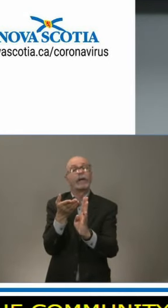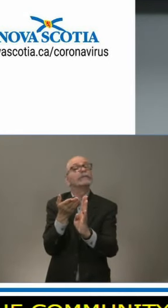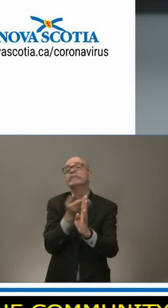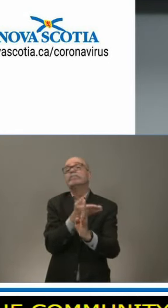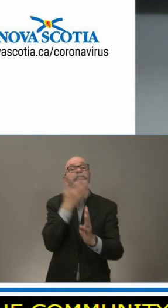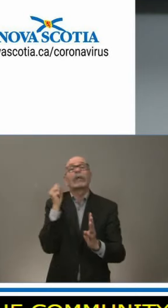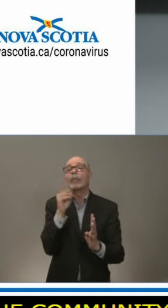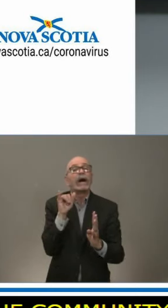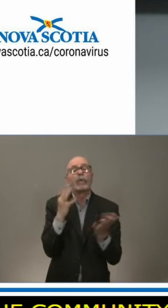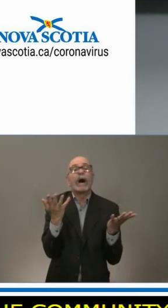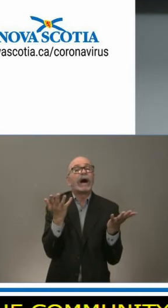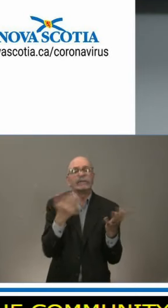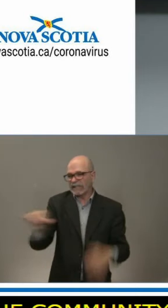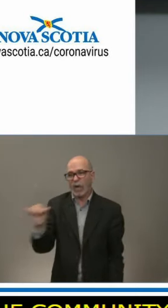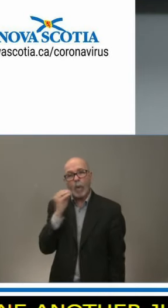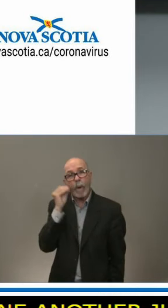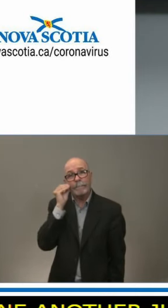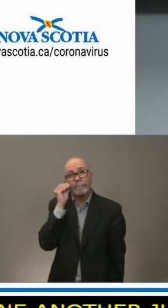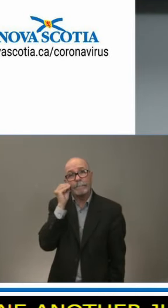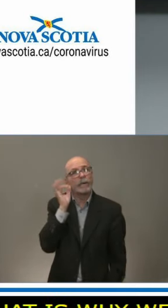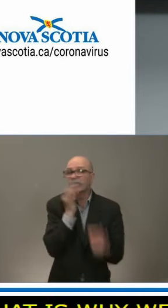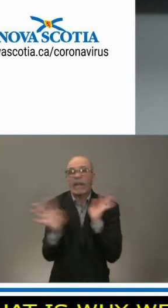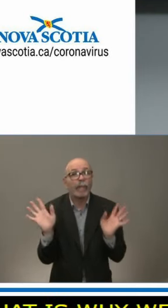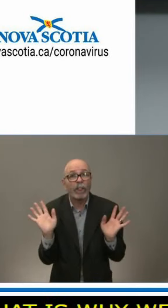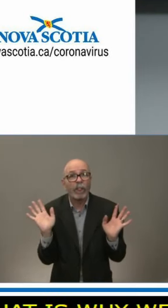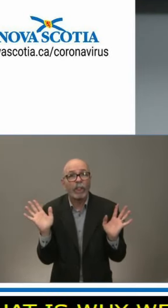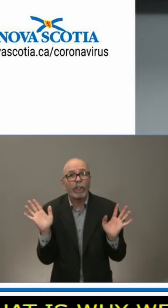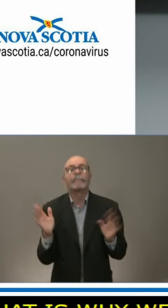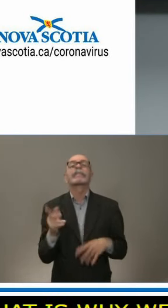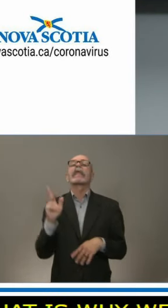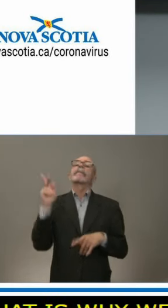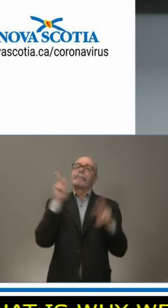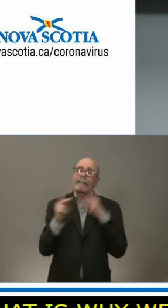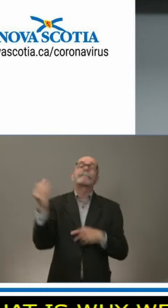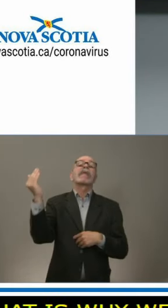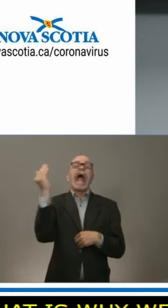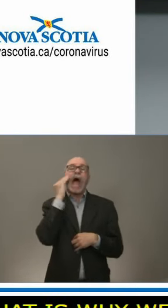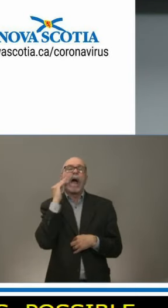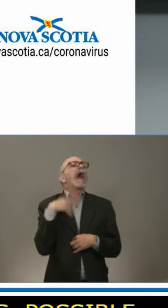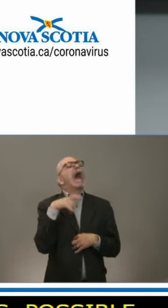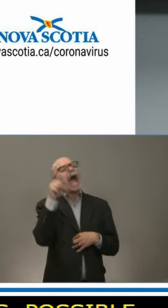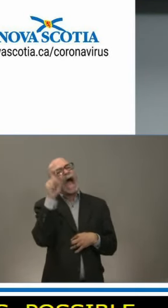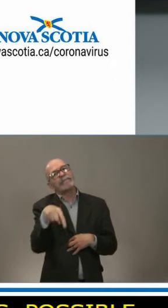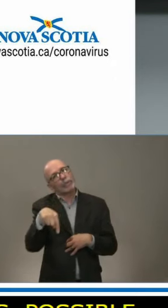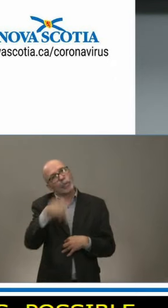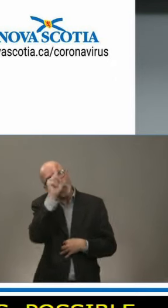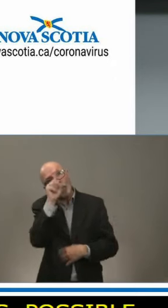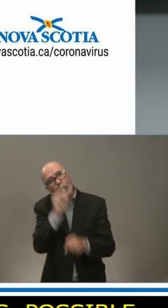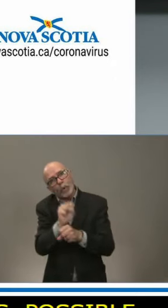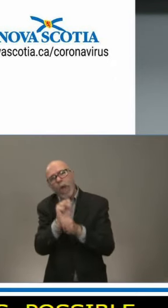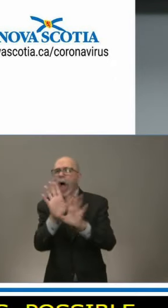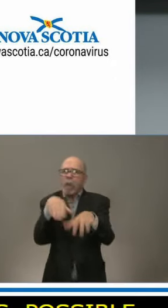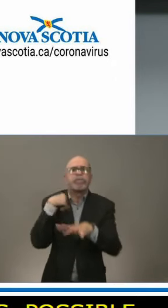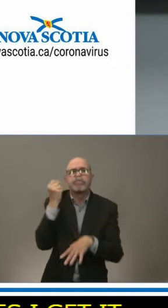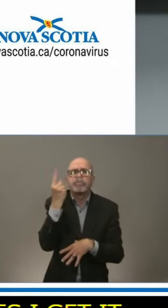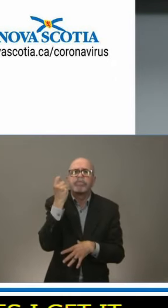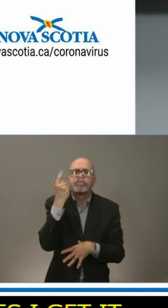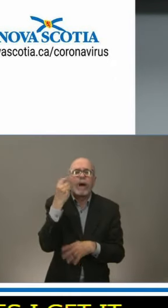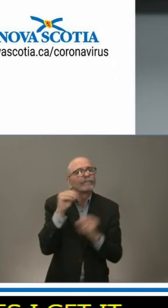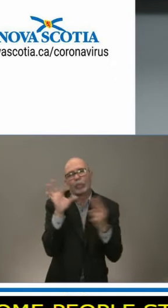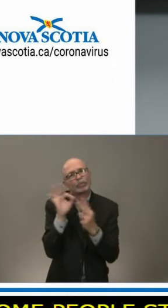possible. Yes, I get it. Some people are going to work, still have to go to work. We're asking them to do that. Every household needs to get groceries